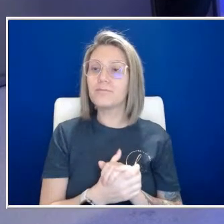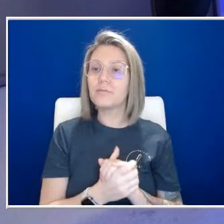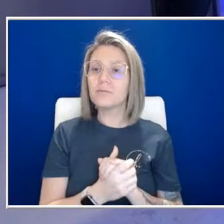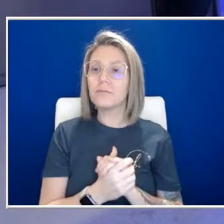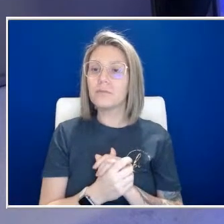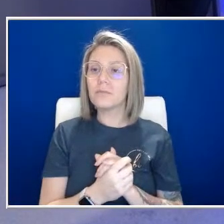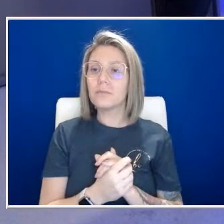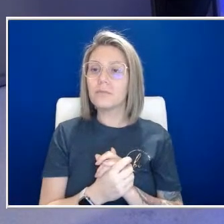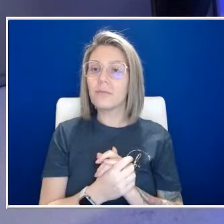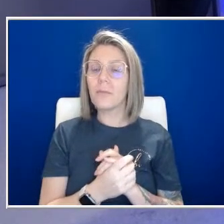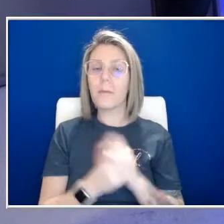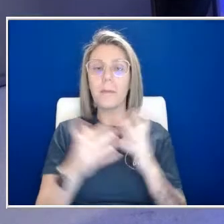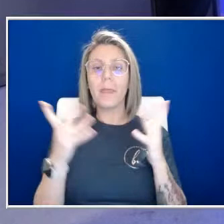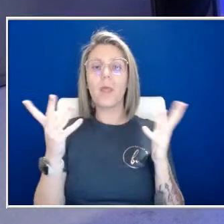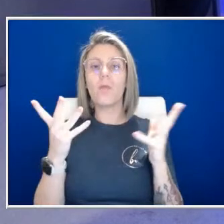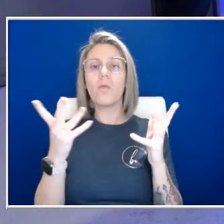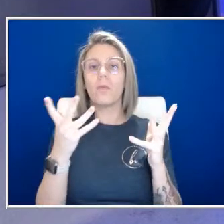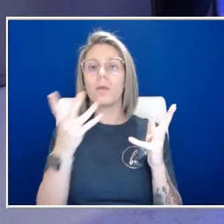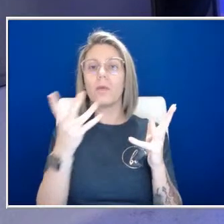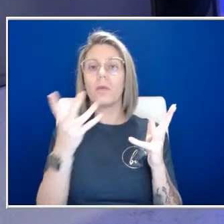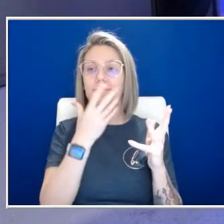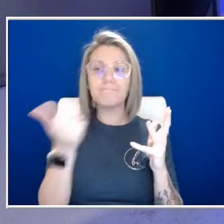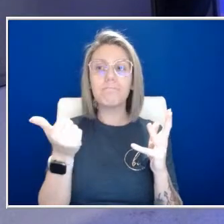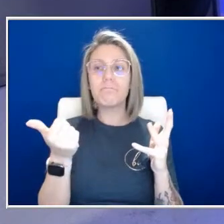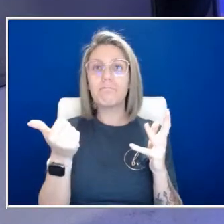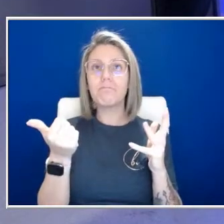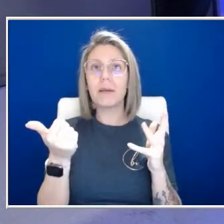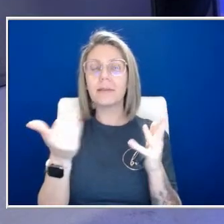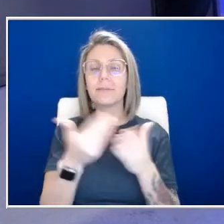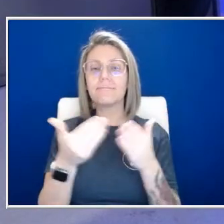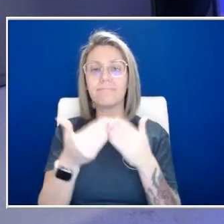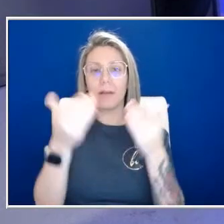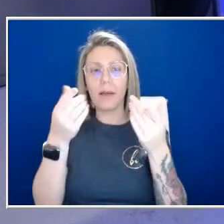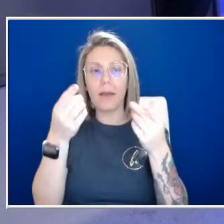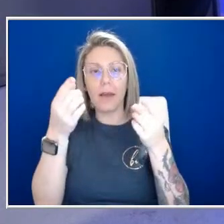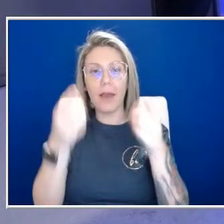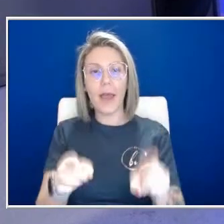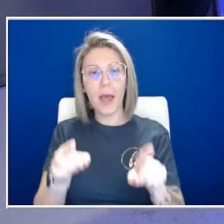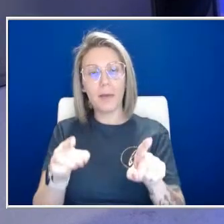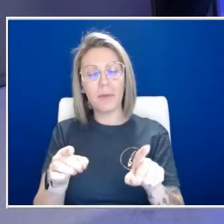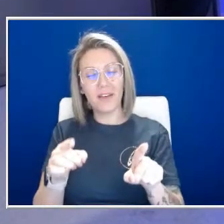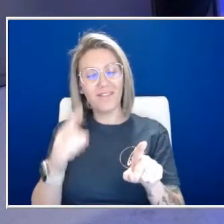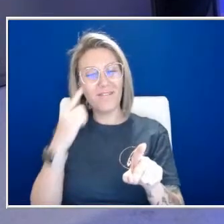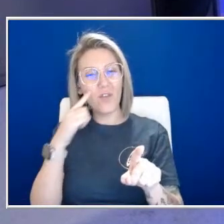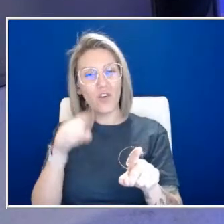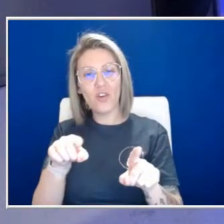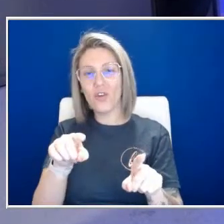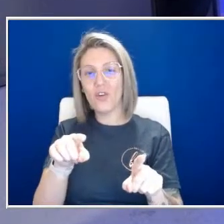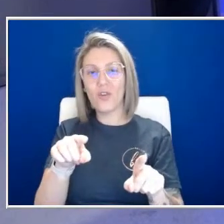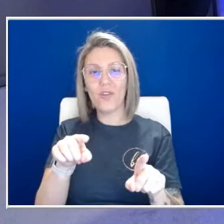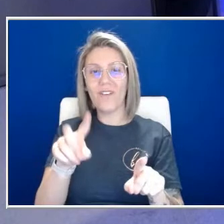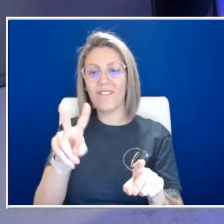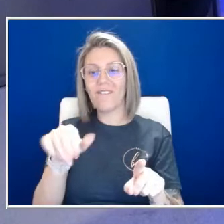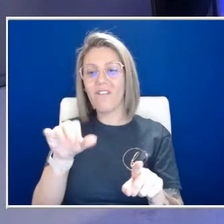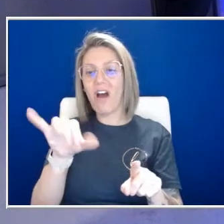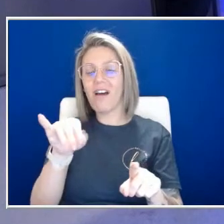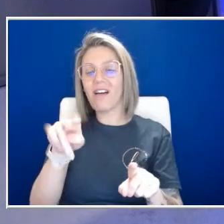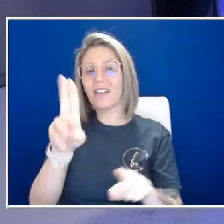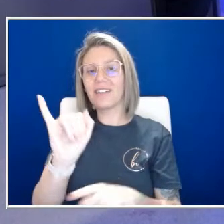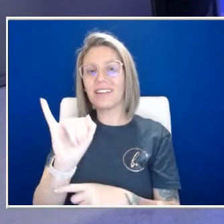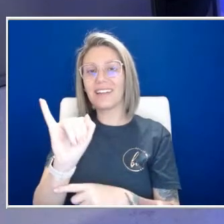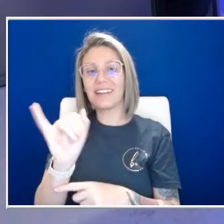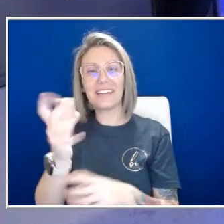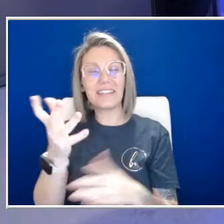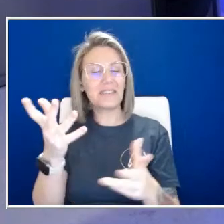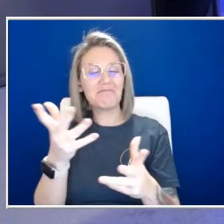the best thing that has happened because of this, Bonnie? Is there any bright spot? Oh, yeah.